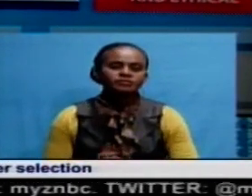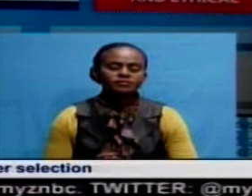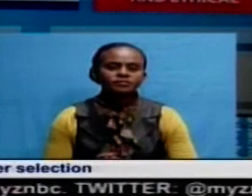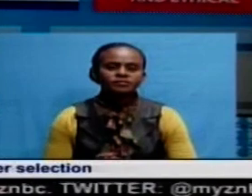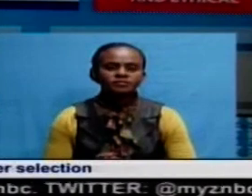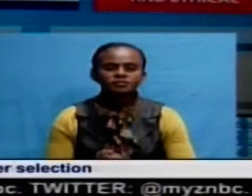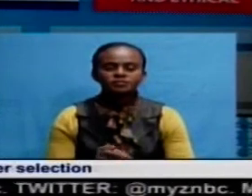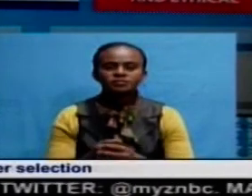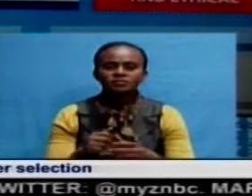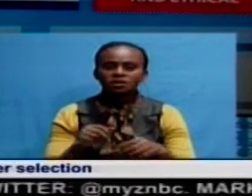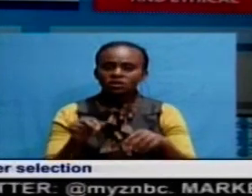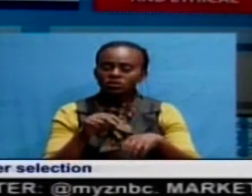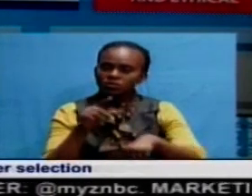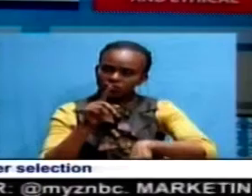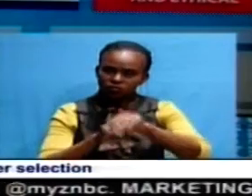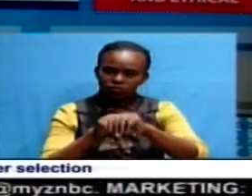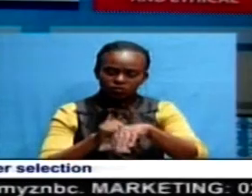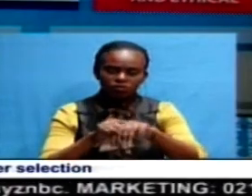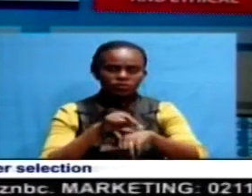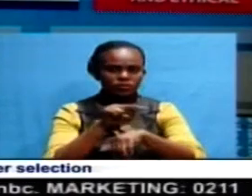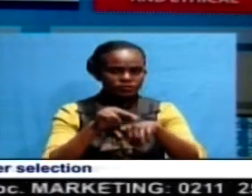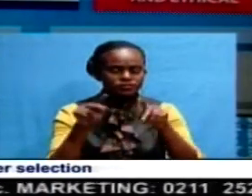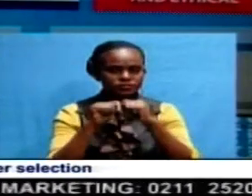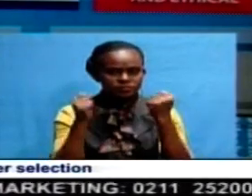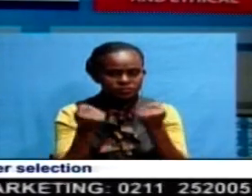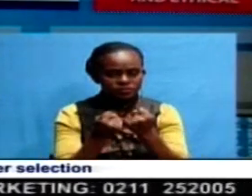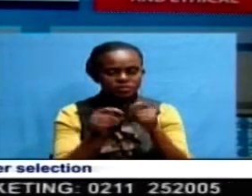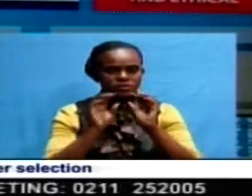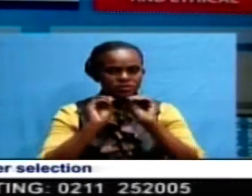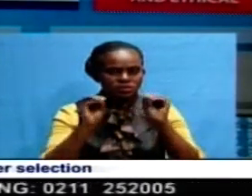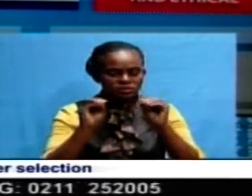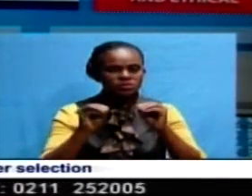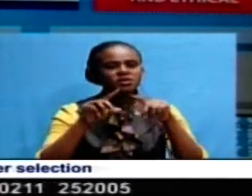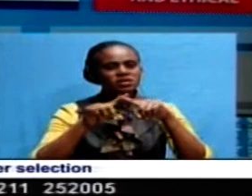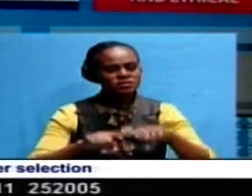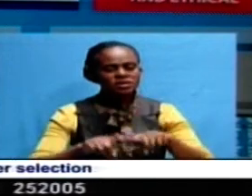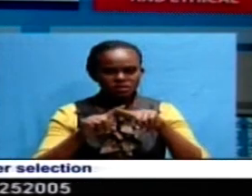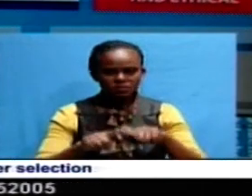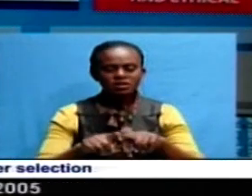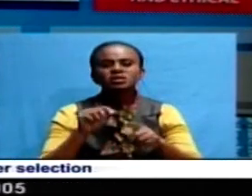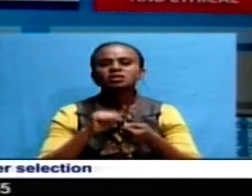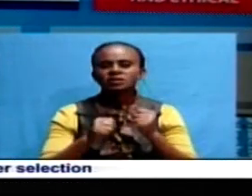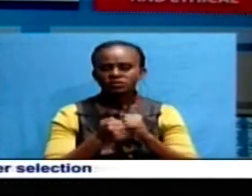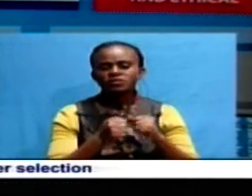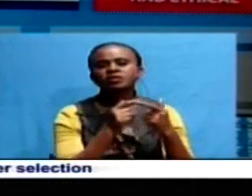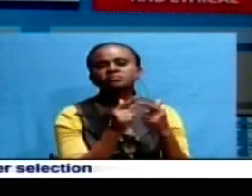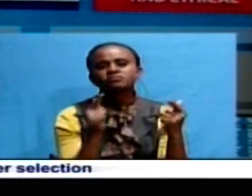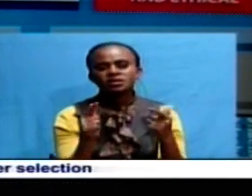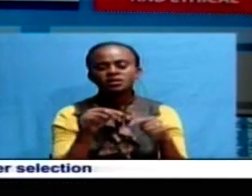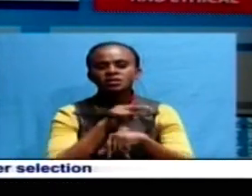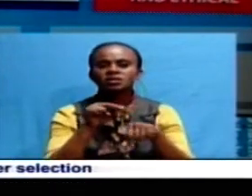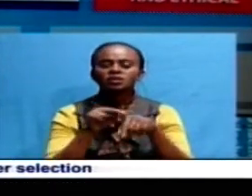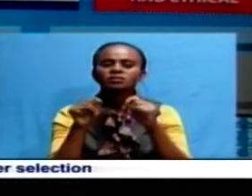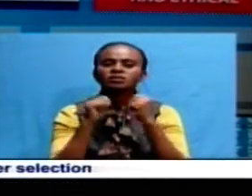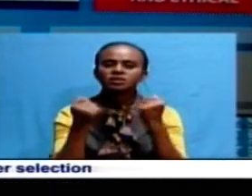And national football team coach Wetsen Urenda says overdependence on the same players is what caused lapses at both club and national team